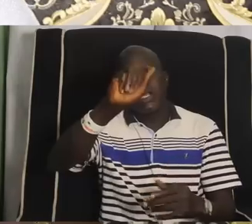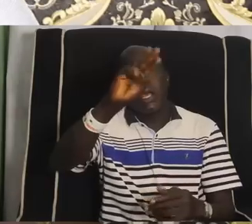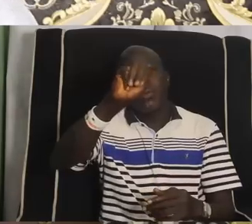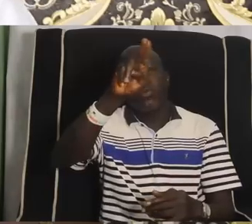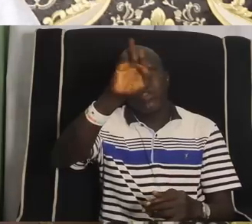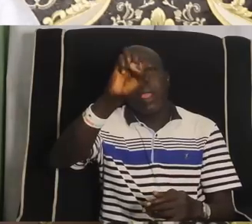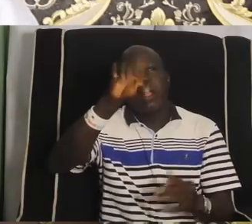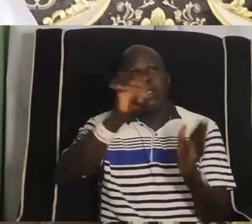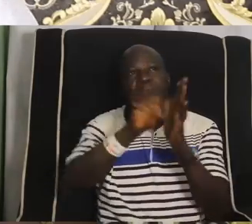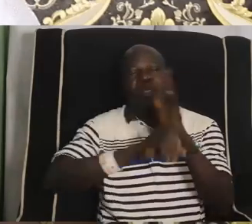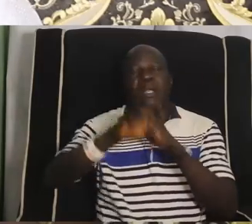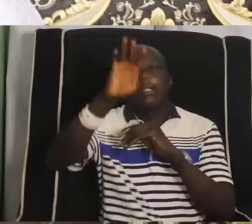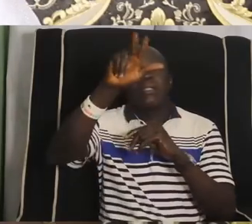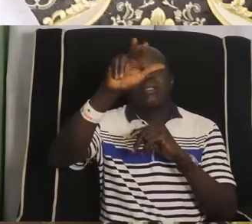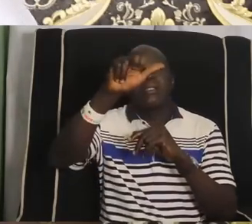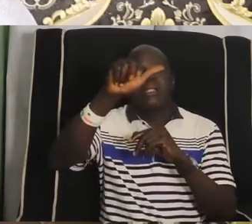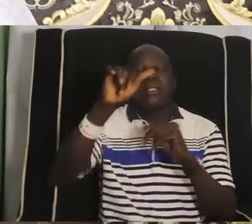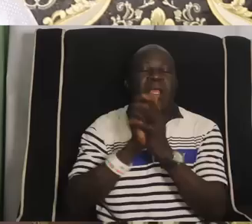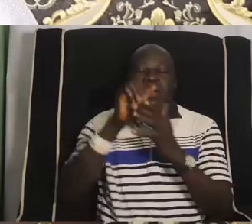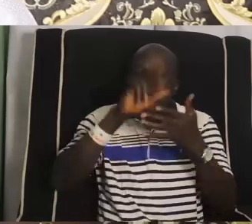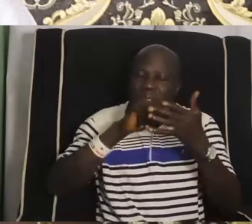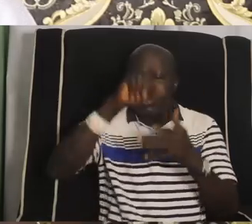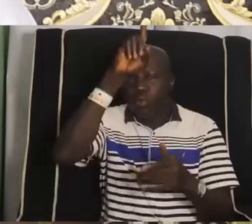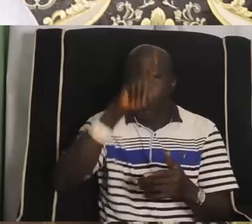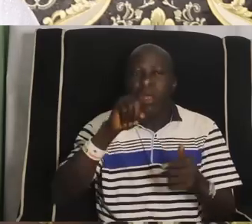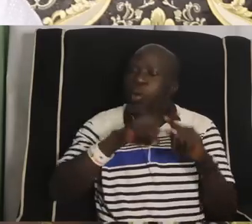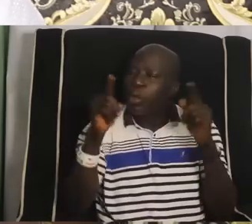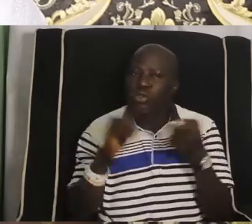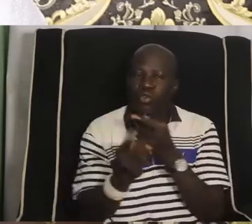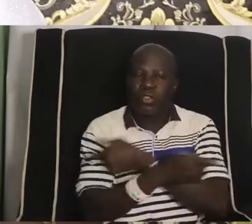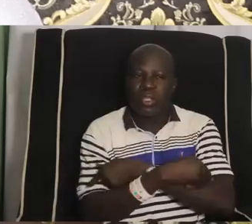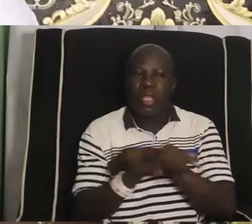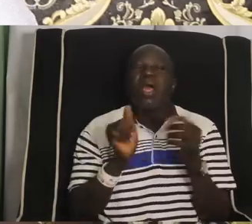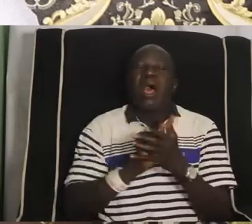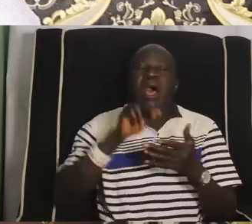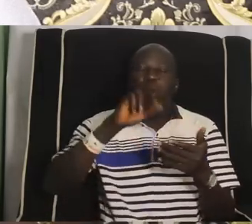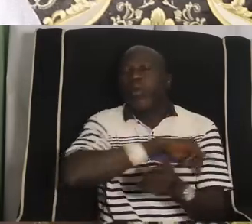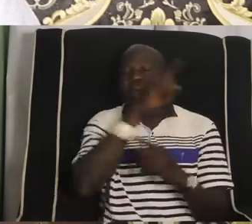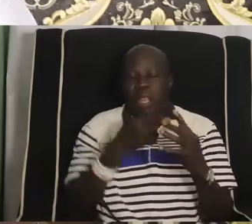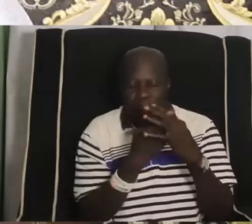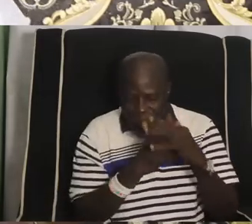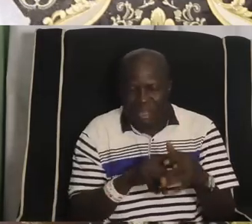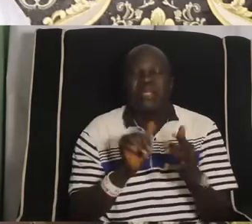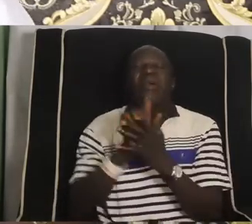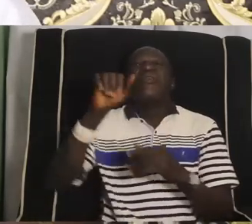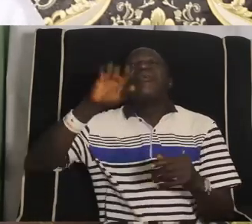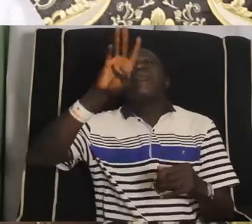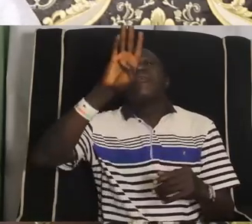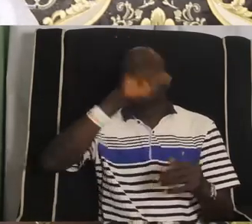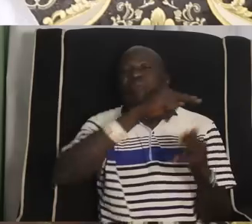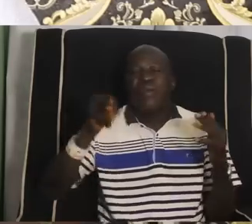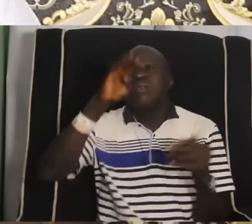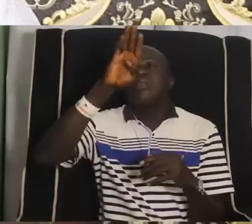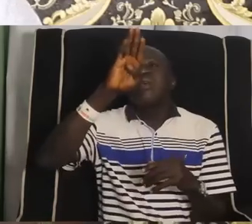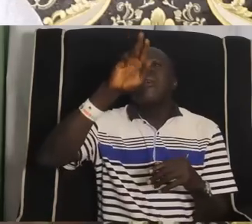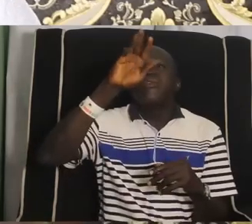Samuel. Chapter 13. We read from verse 1 to 3. But today, I want us to start from verse 4. We read